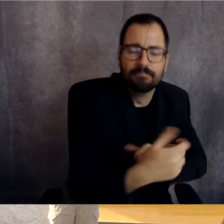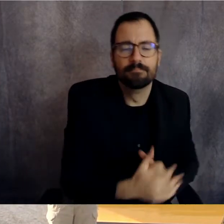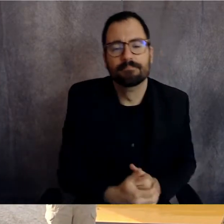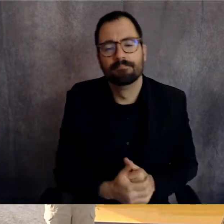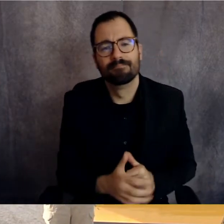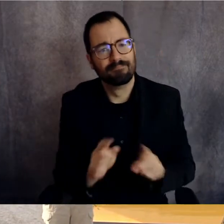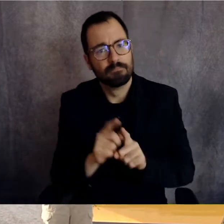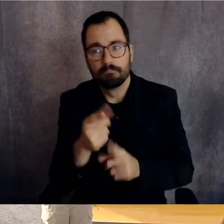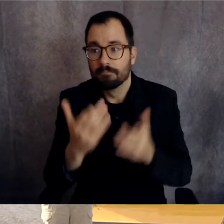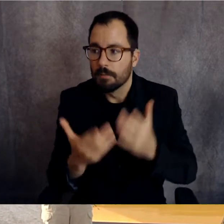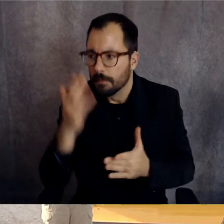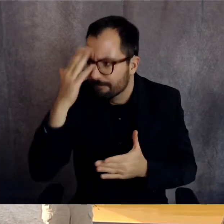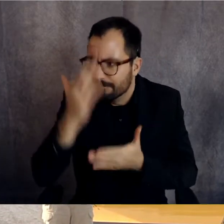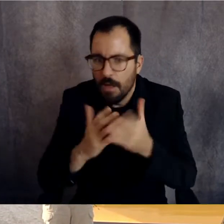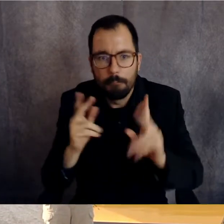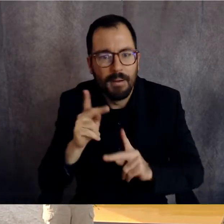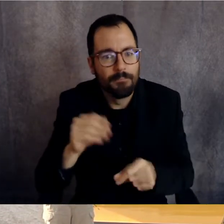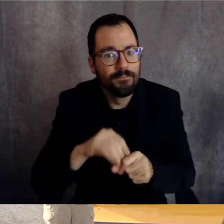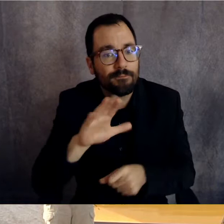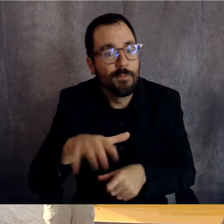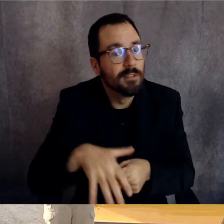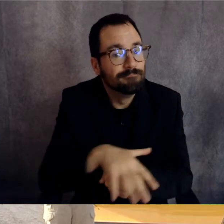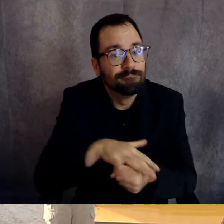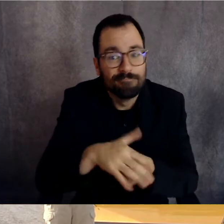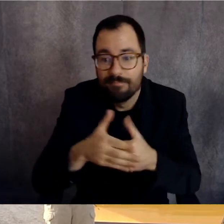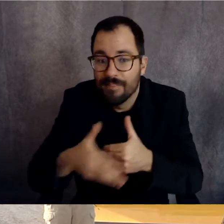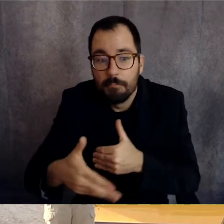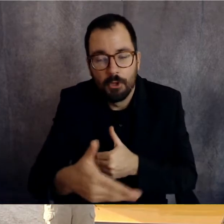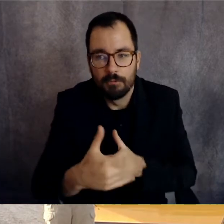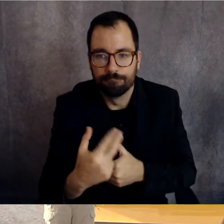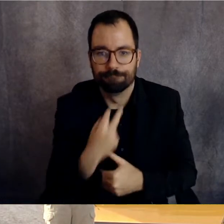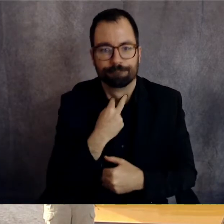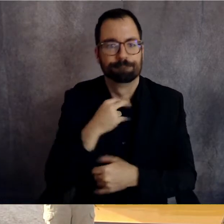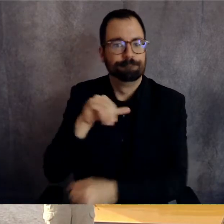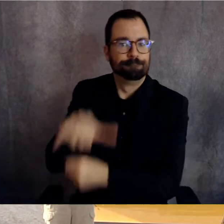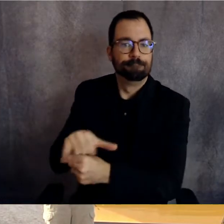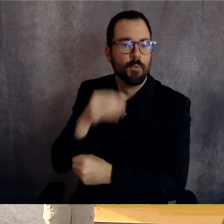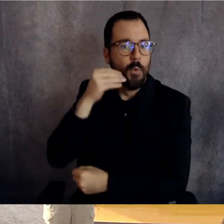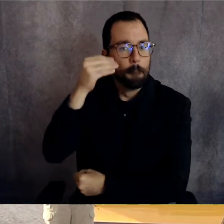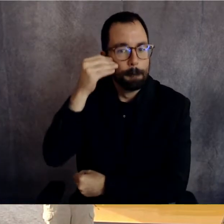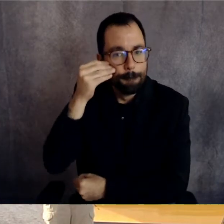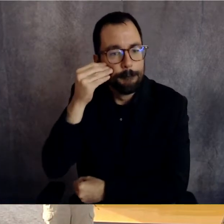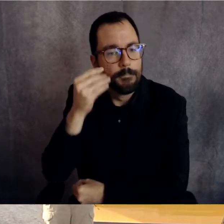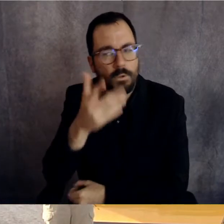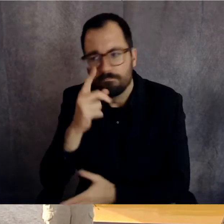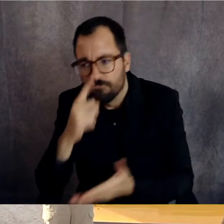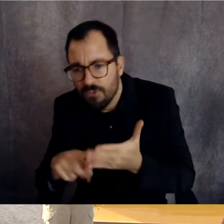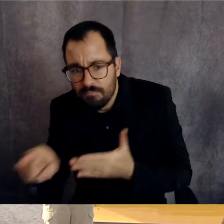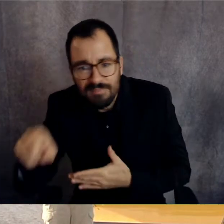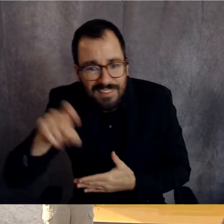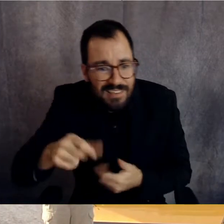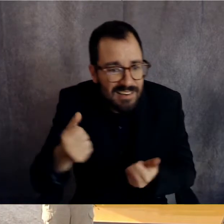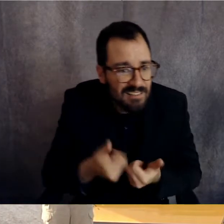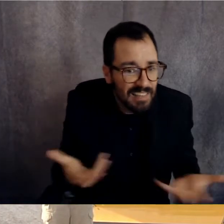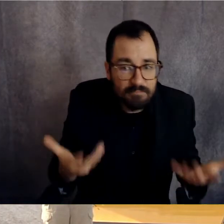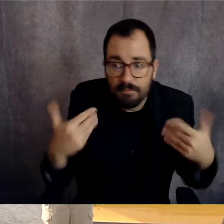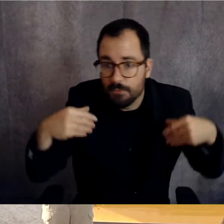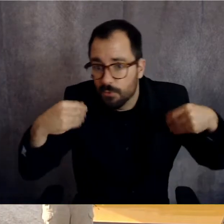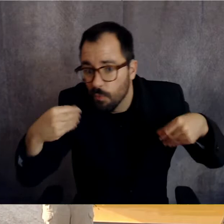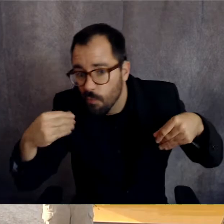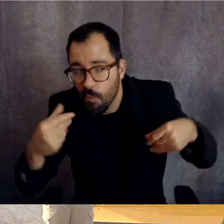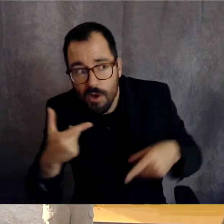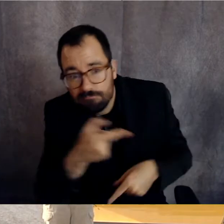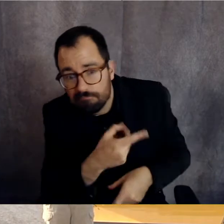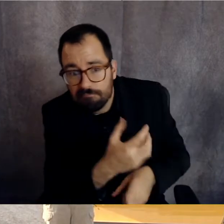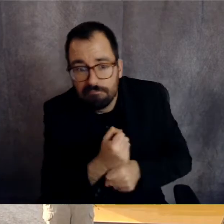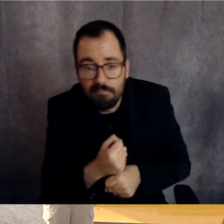on those who may be housebound, family members or residents that may be housebound, to make sure to see if they need anything, see if they need something at the store, if they need